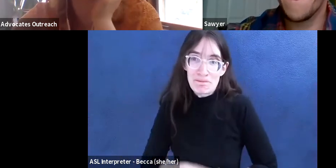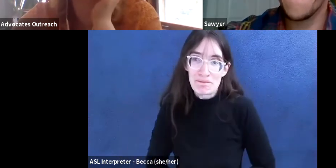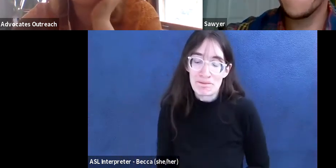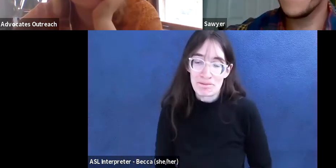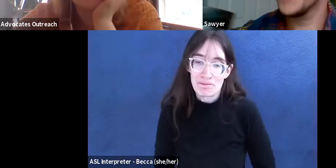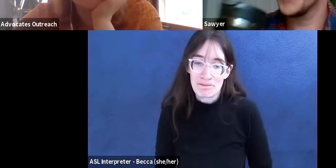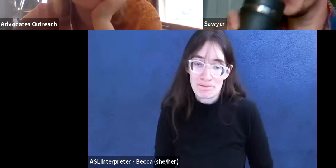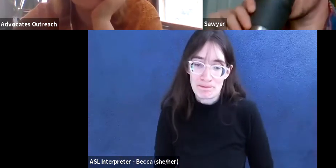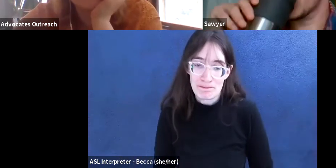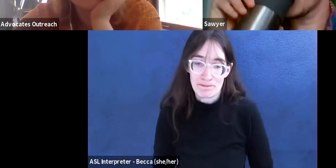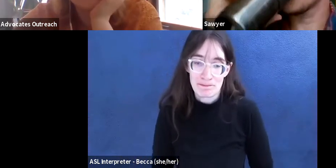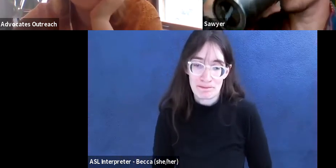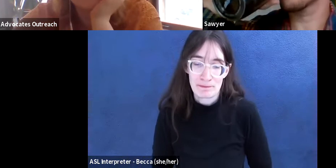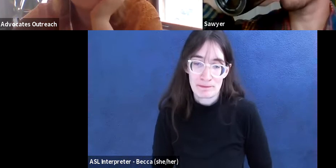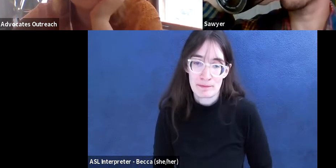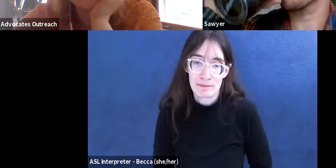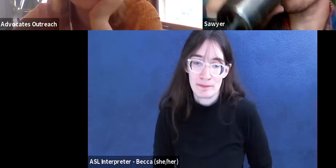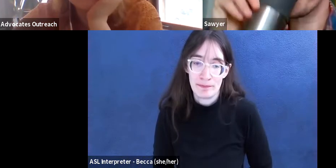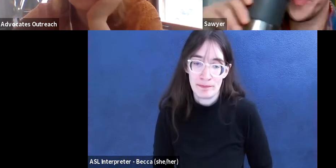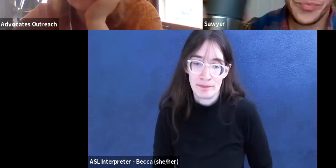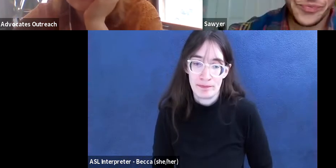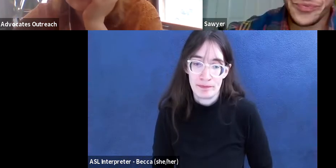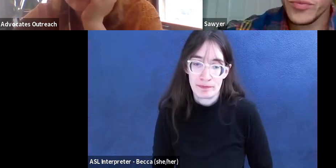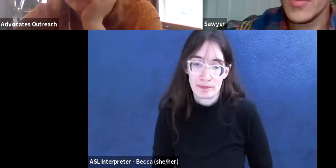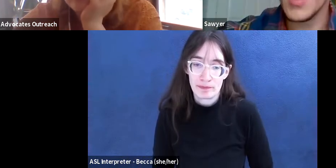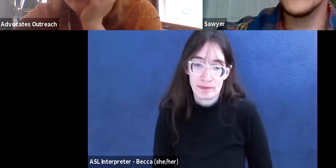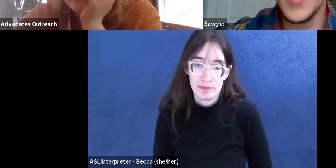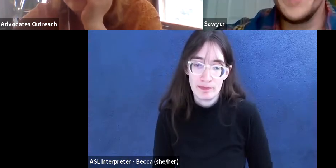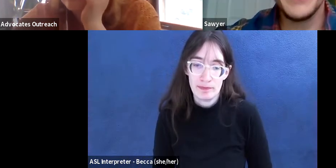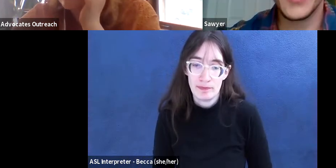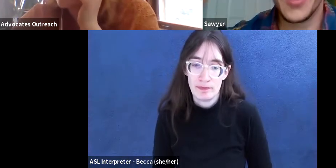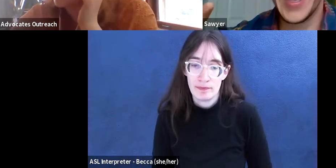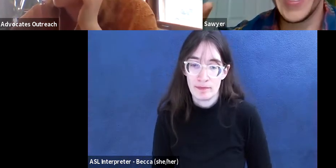meaning to do any of that. It's a way that